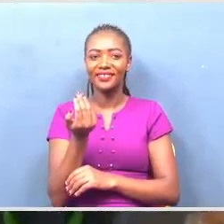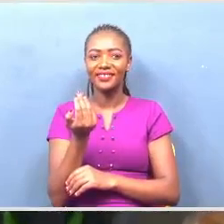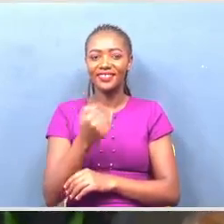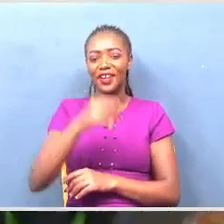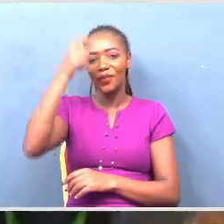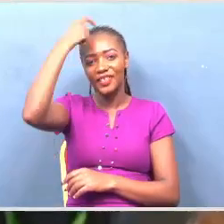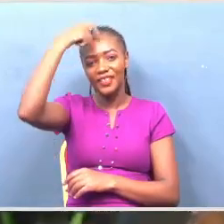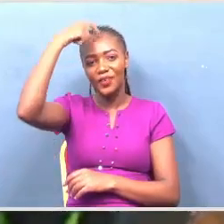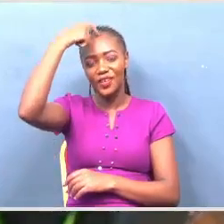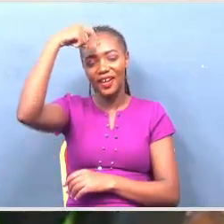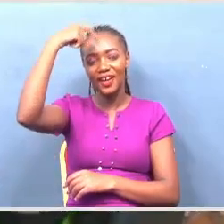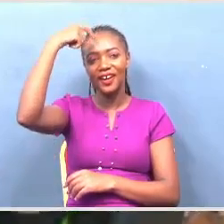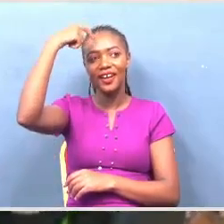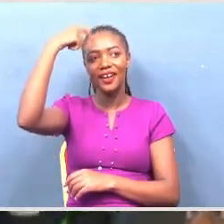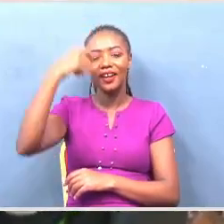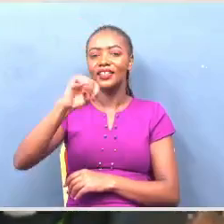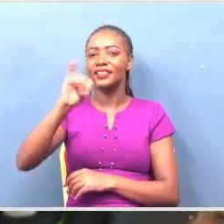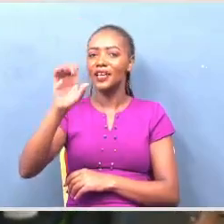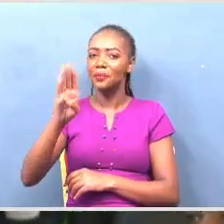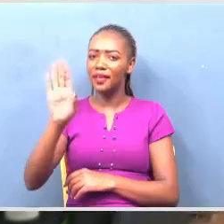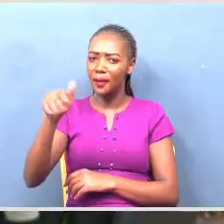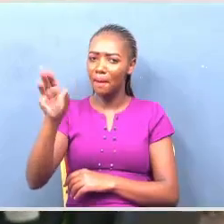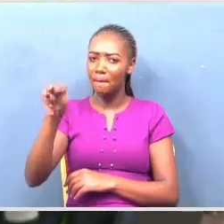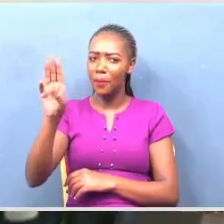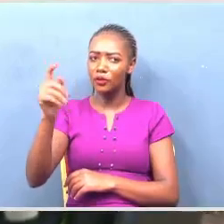Moses Otangula, JB Muturi,